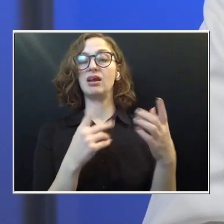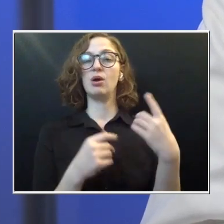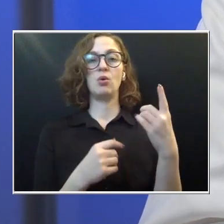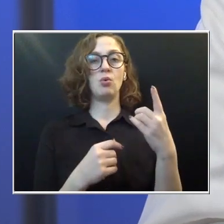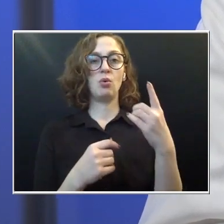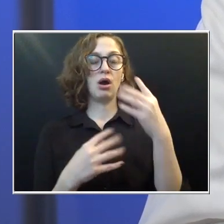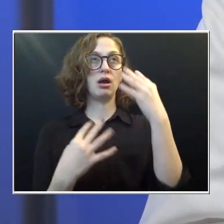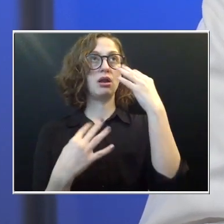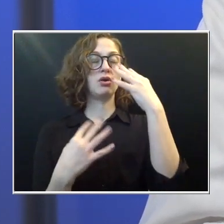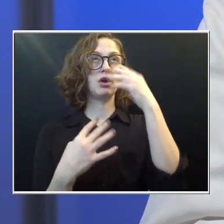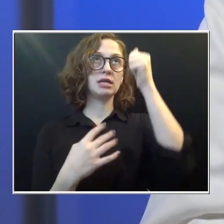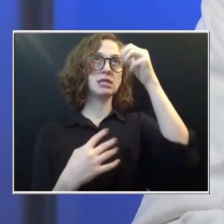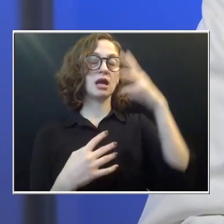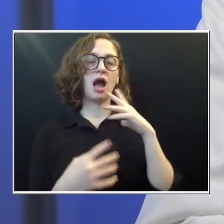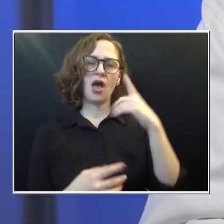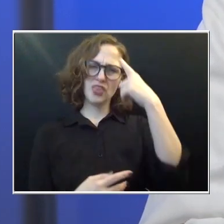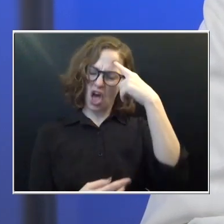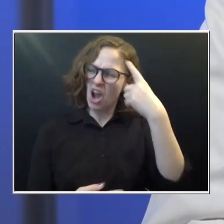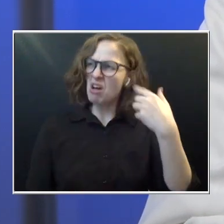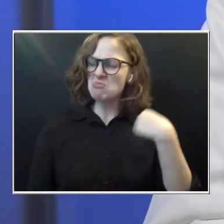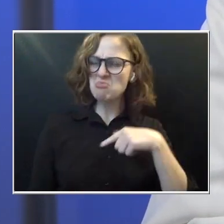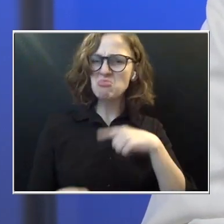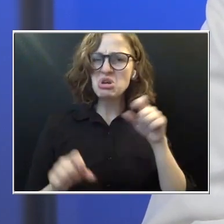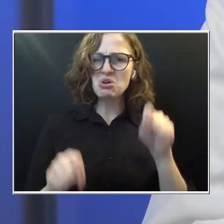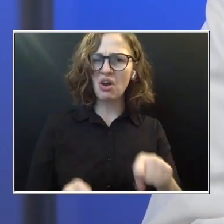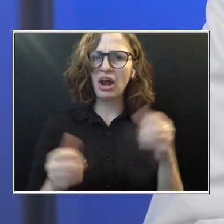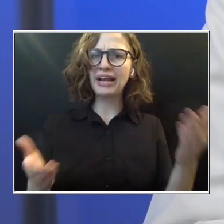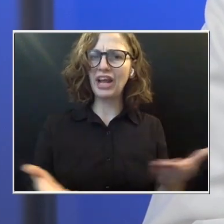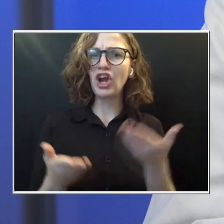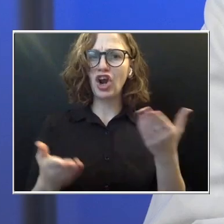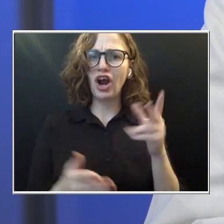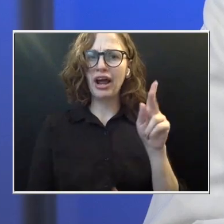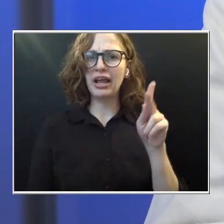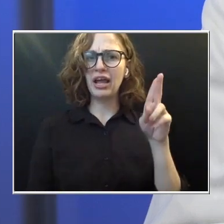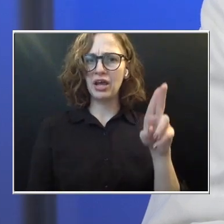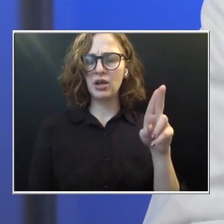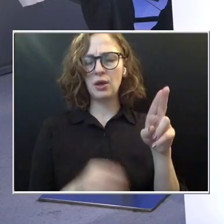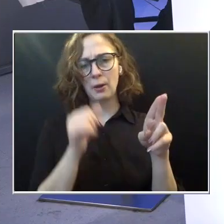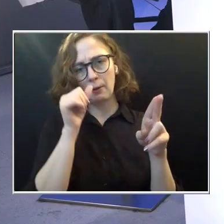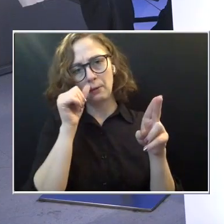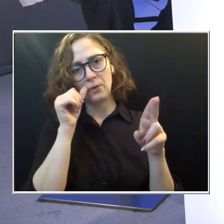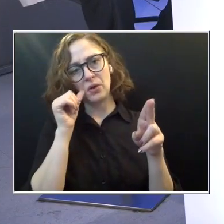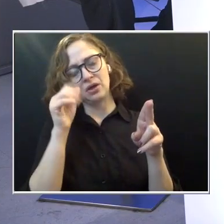KU. He was dressed almost exclusively by LL Bean.